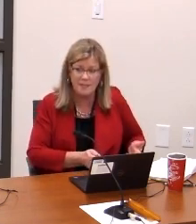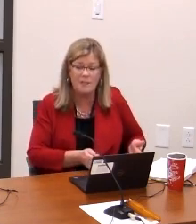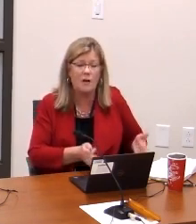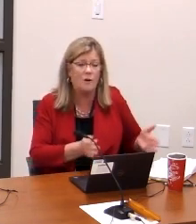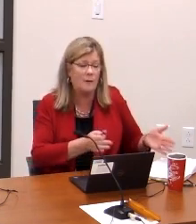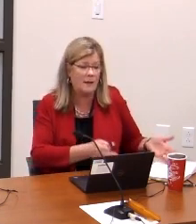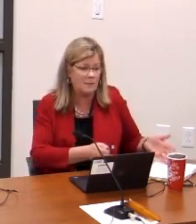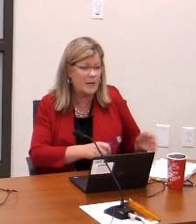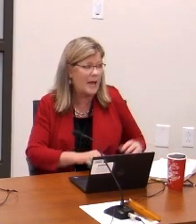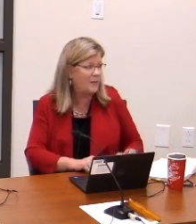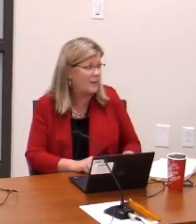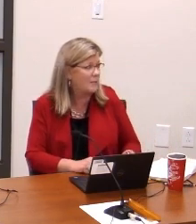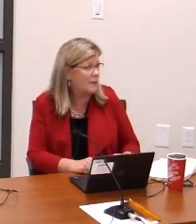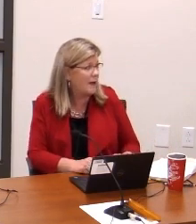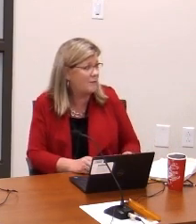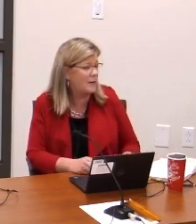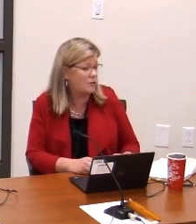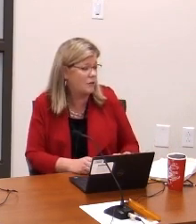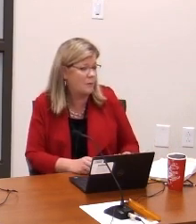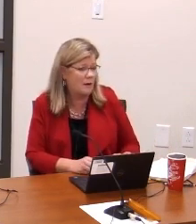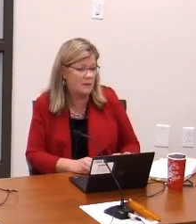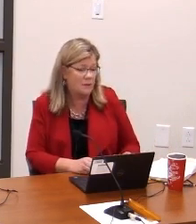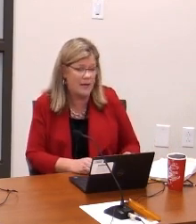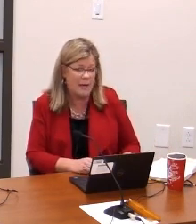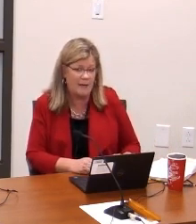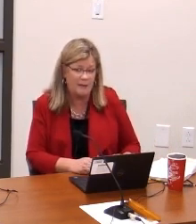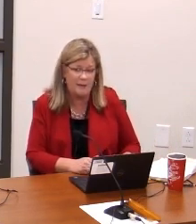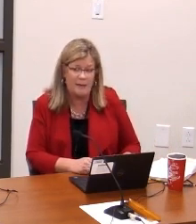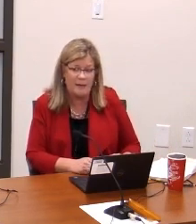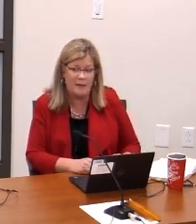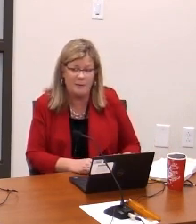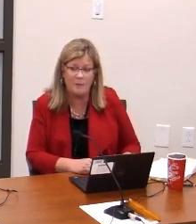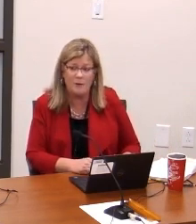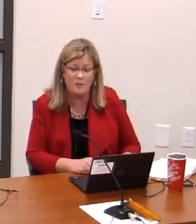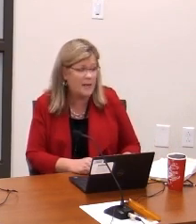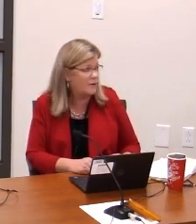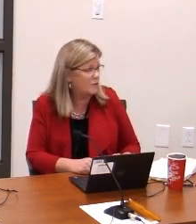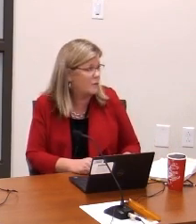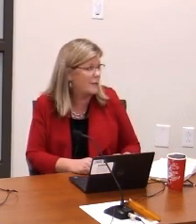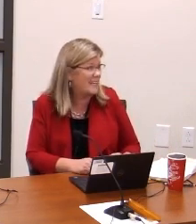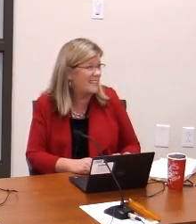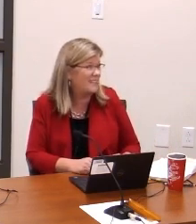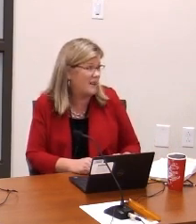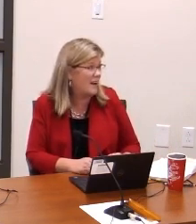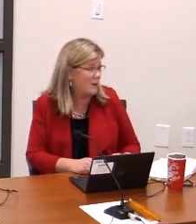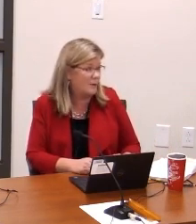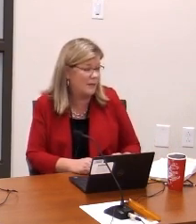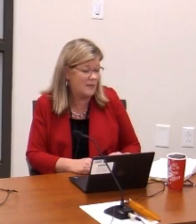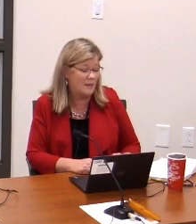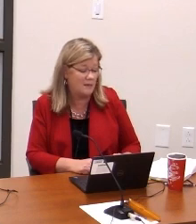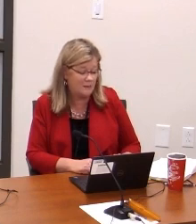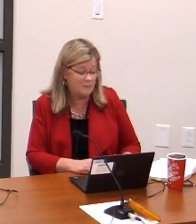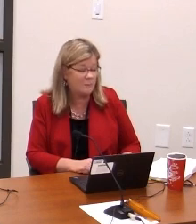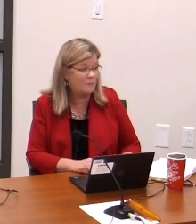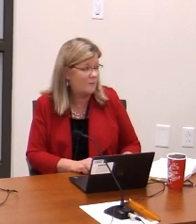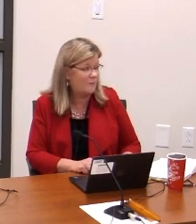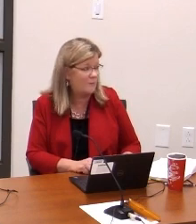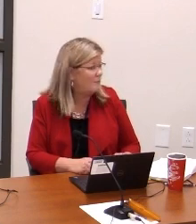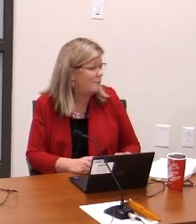quality, need to know, but as we add things, we have to make sure that we also add standards so that we can get to high quality